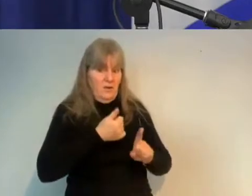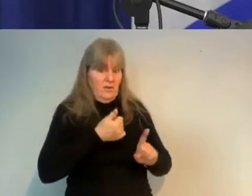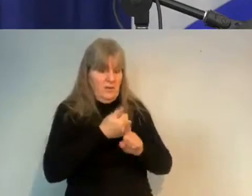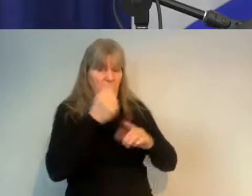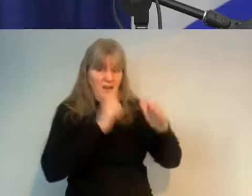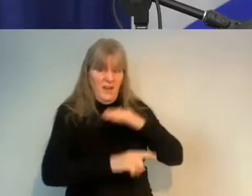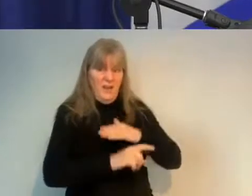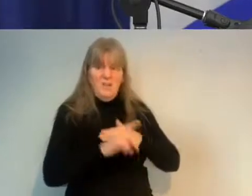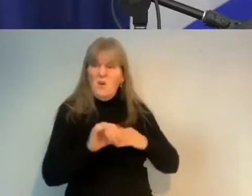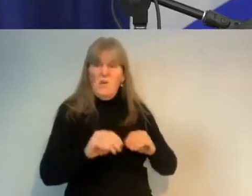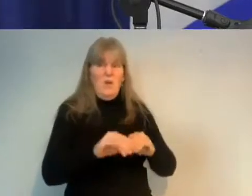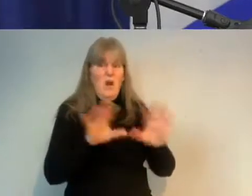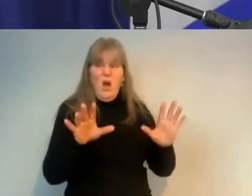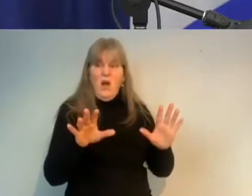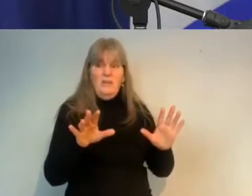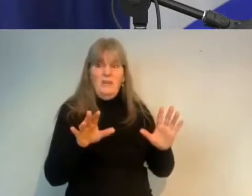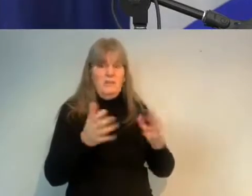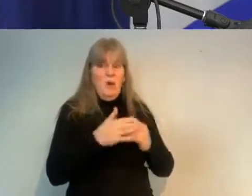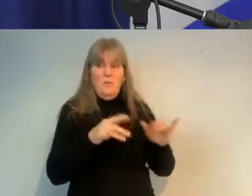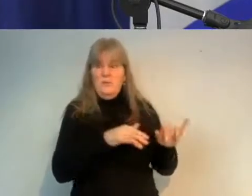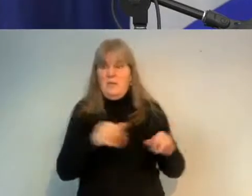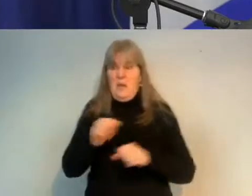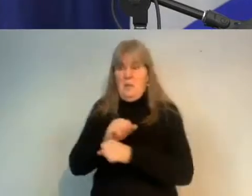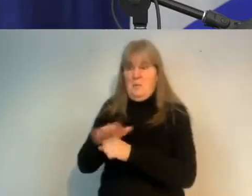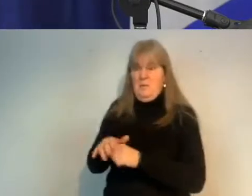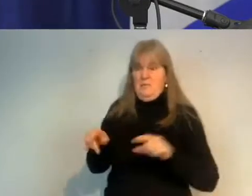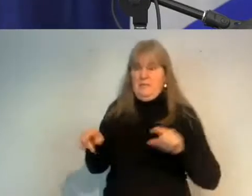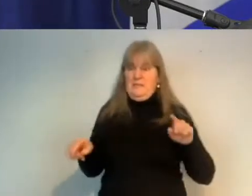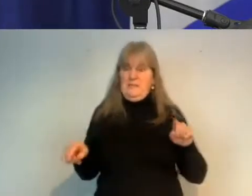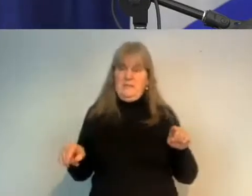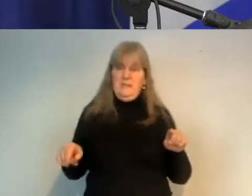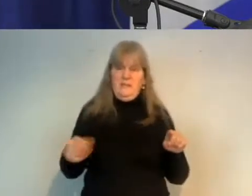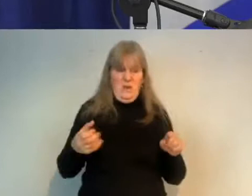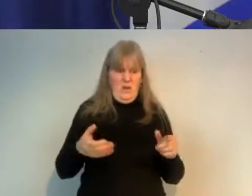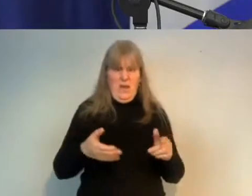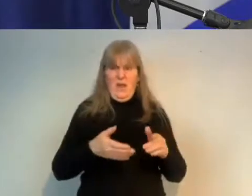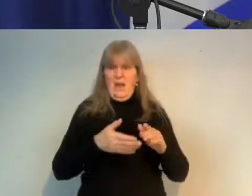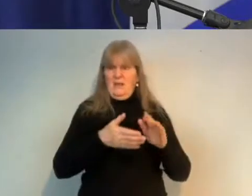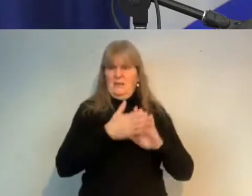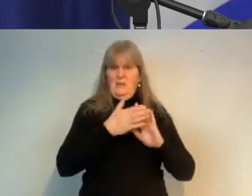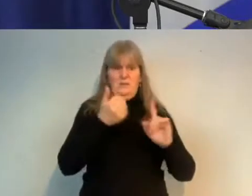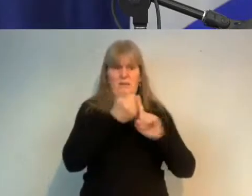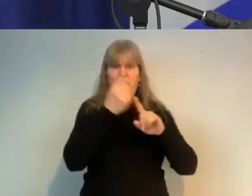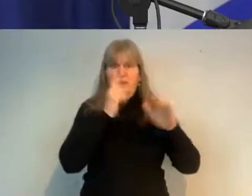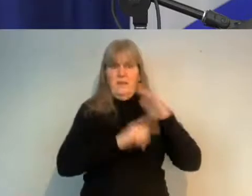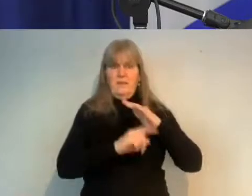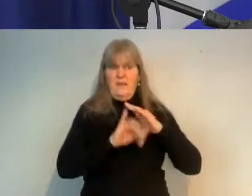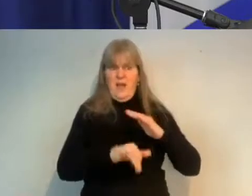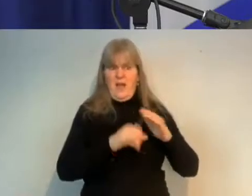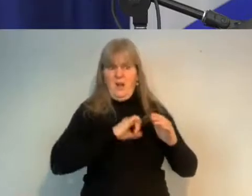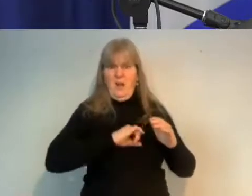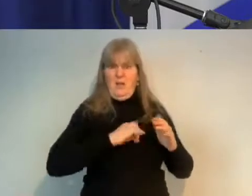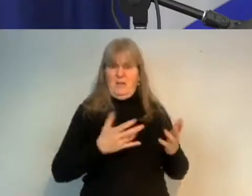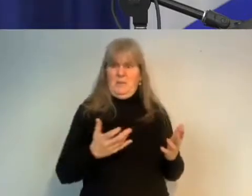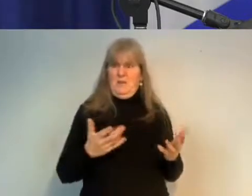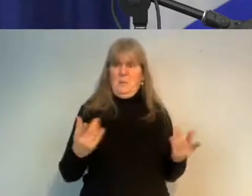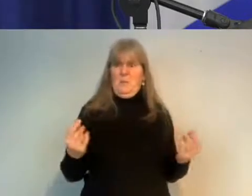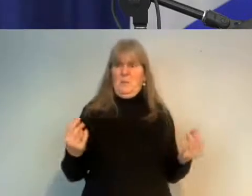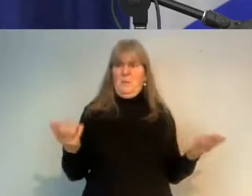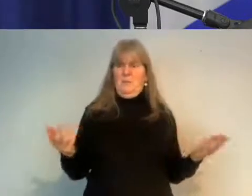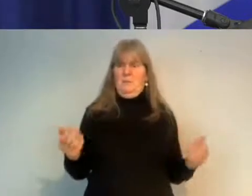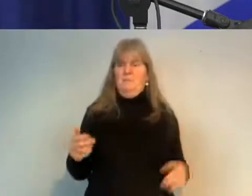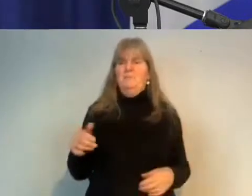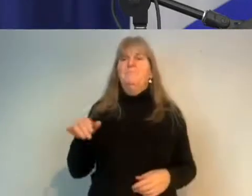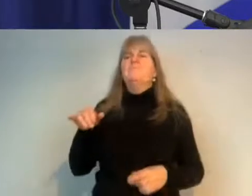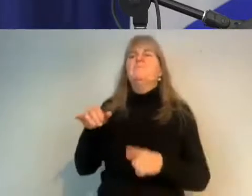symptoms to use, and you're asking a lot of people to go and self-isolate just on that basis. Yep, I am